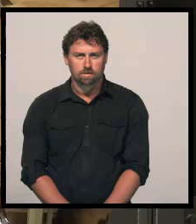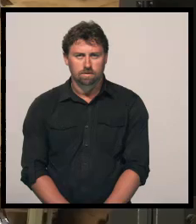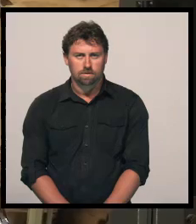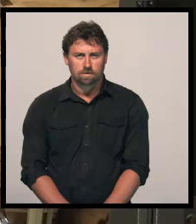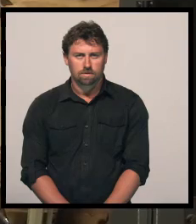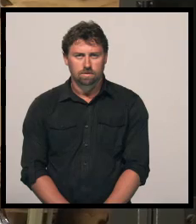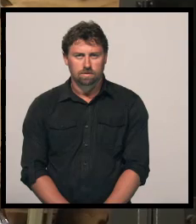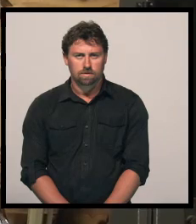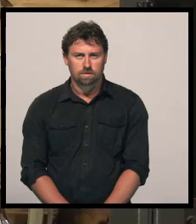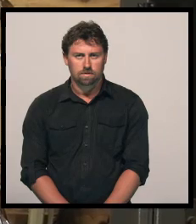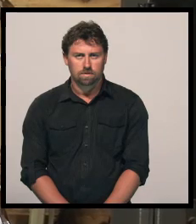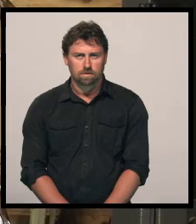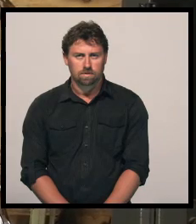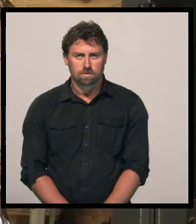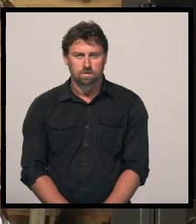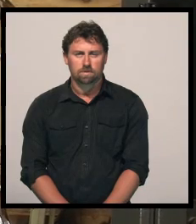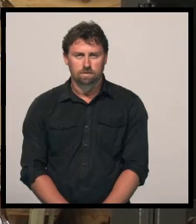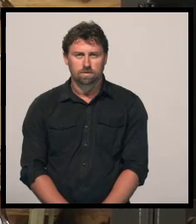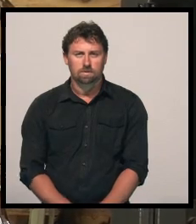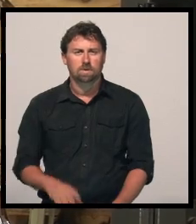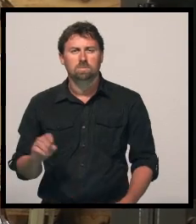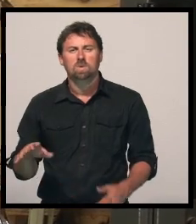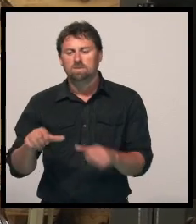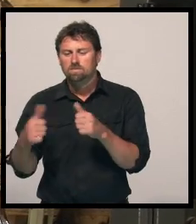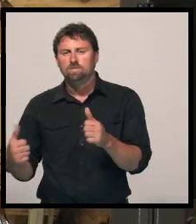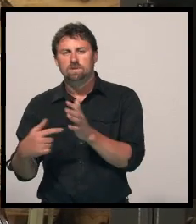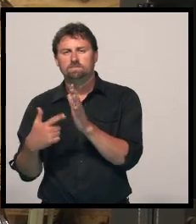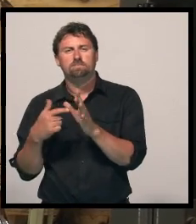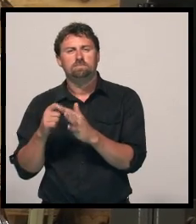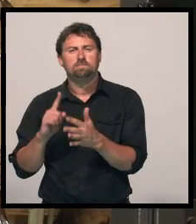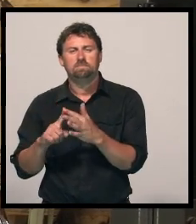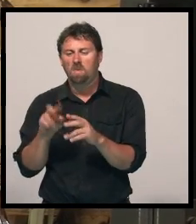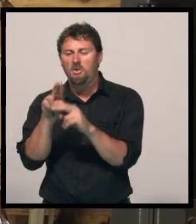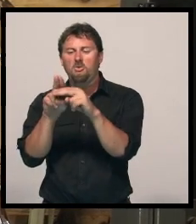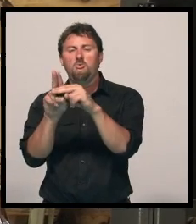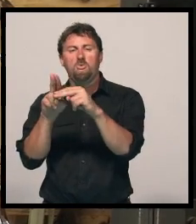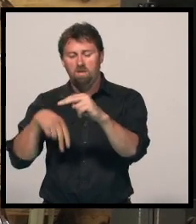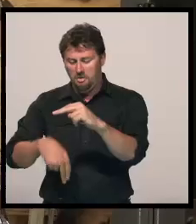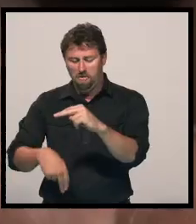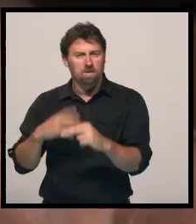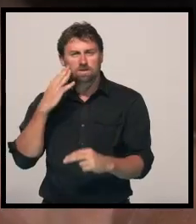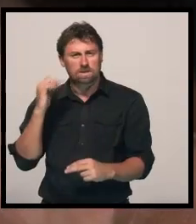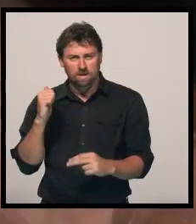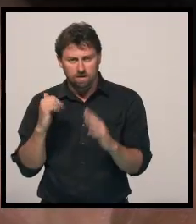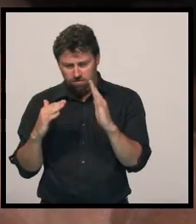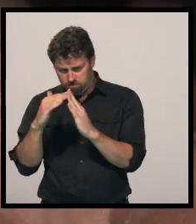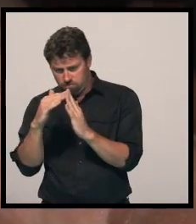And again, bit of masking tape. Doesn't matter how much it hangs over the bottom. The important thing is